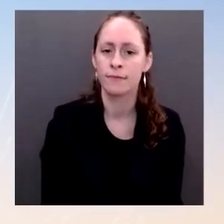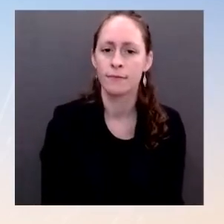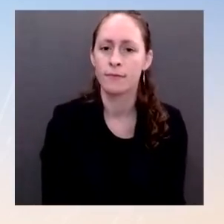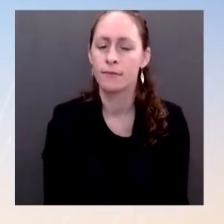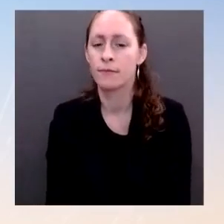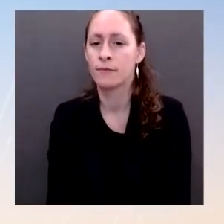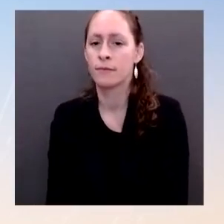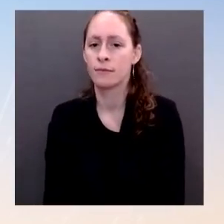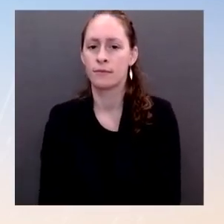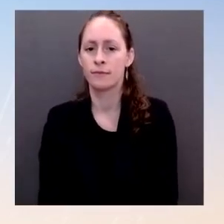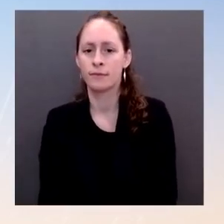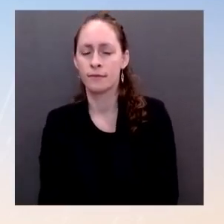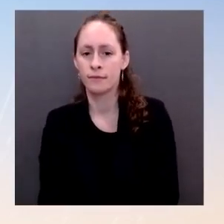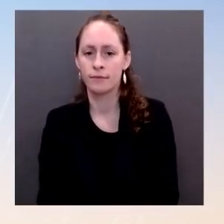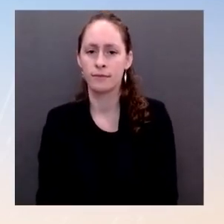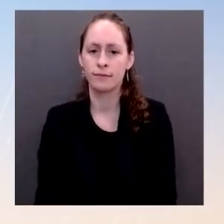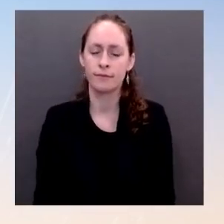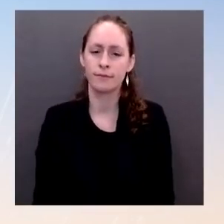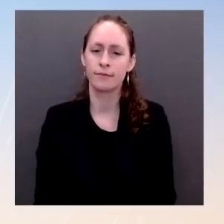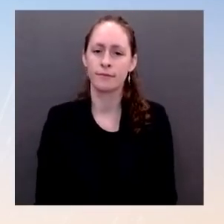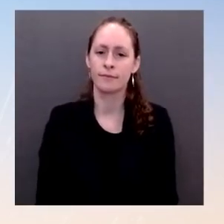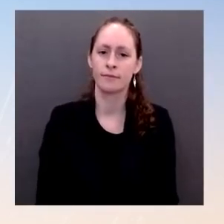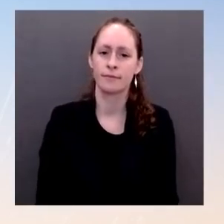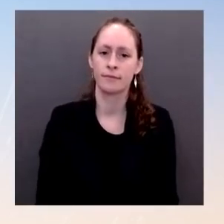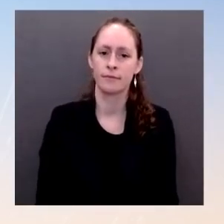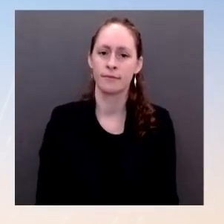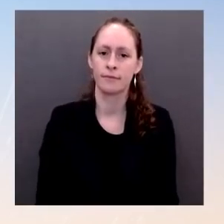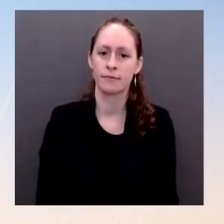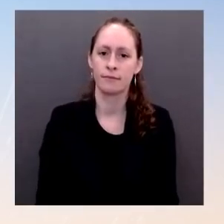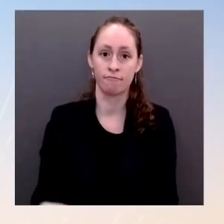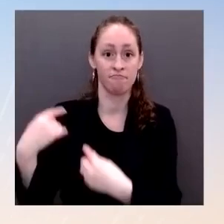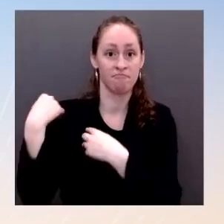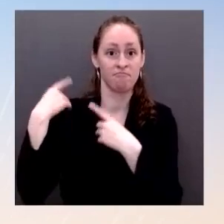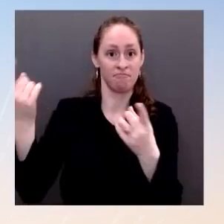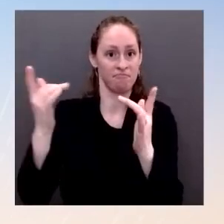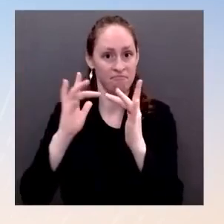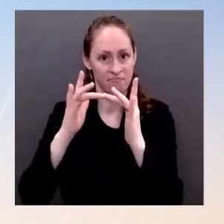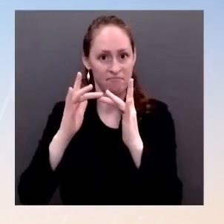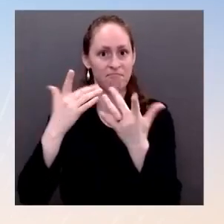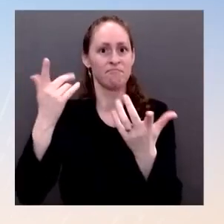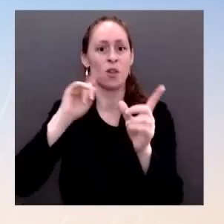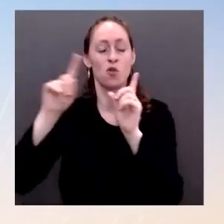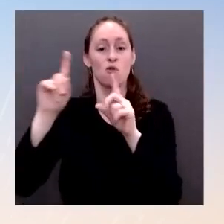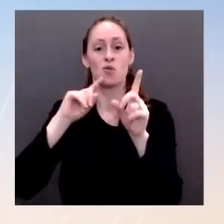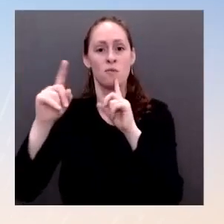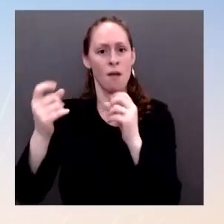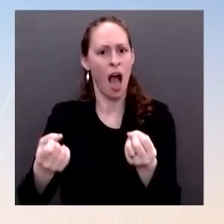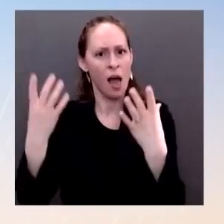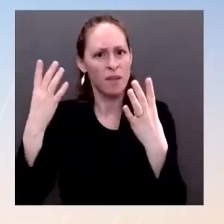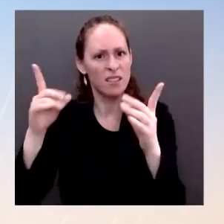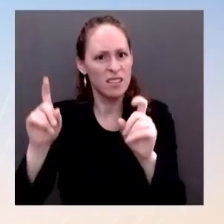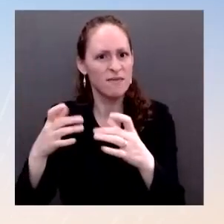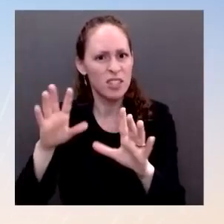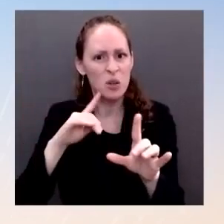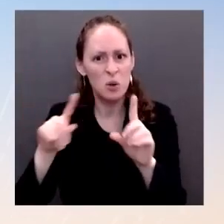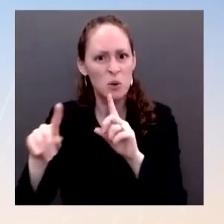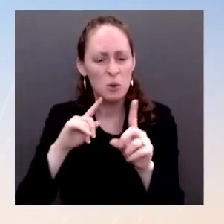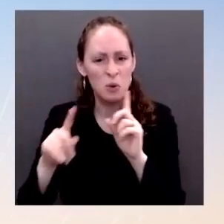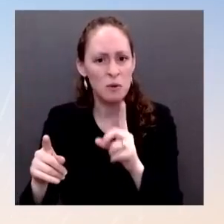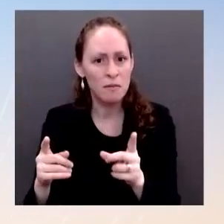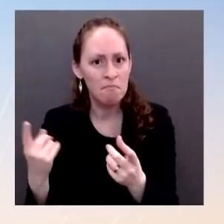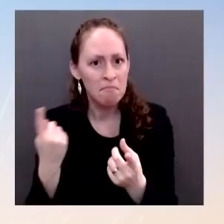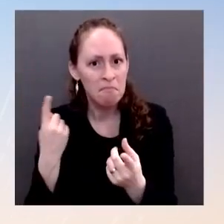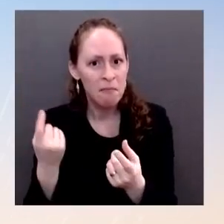plan still to start sending them out next week? Yes, they will be sent out very soon. I don't have an updated number of how many have been ordered.